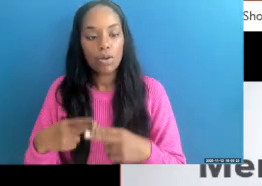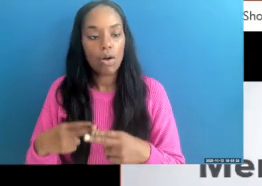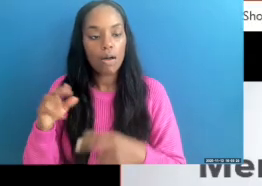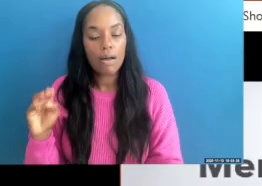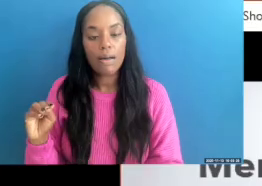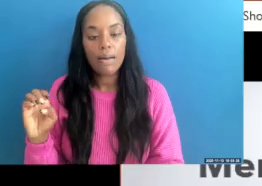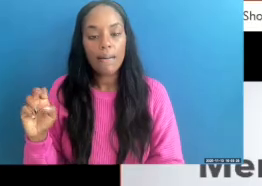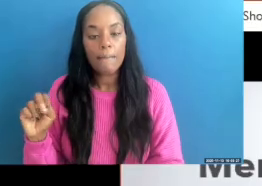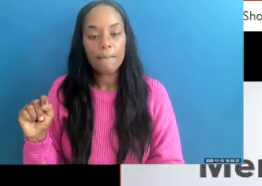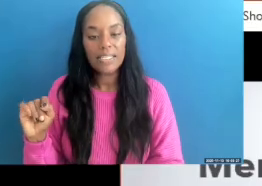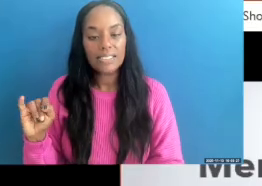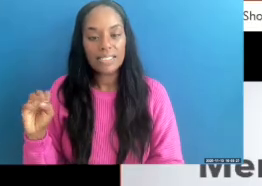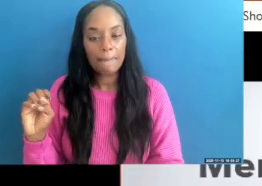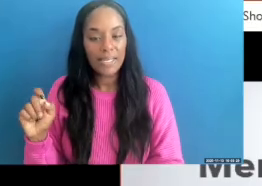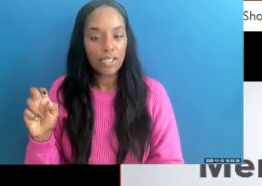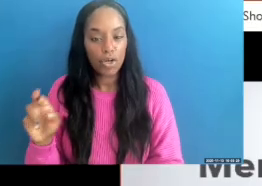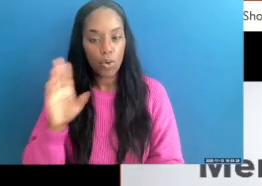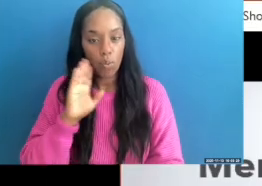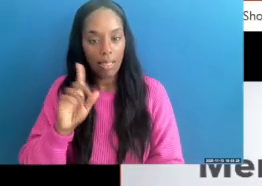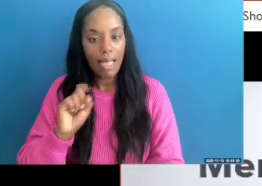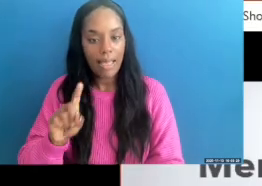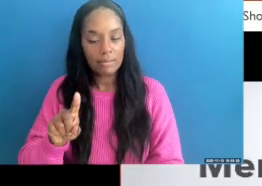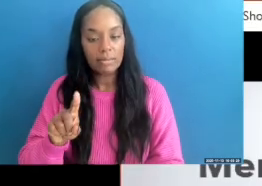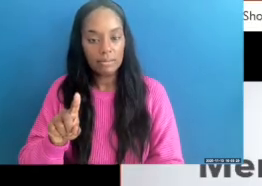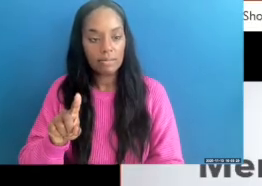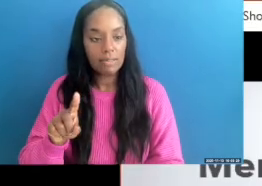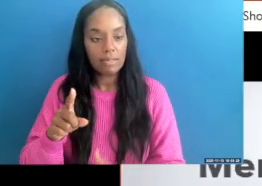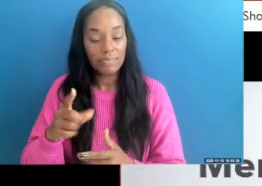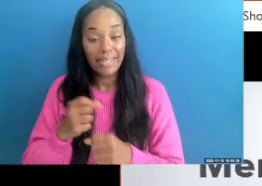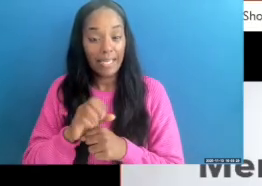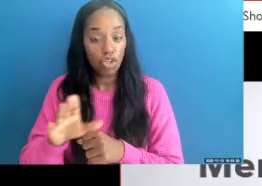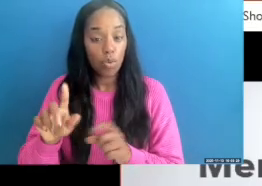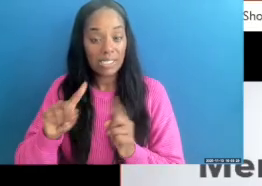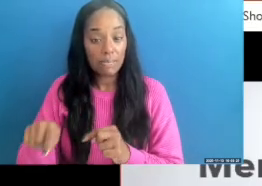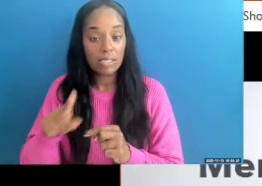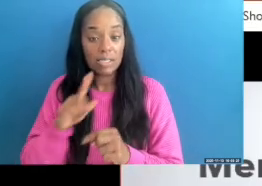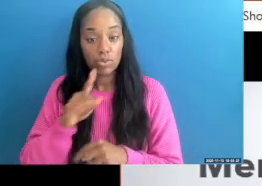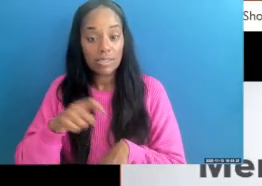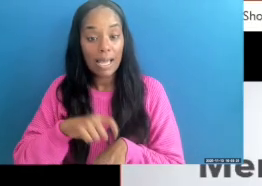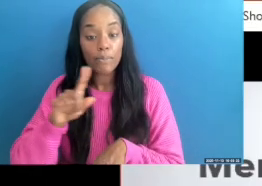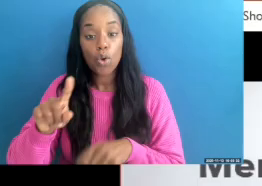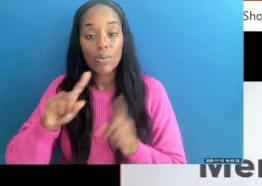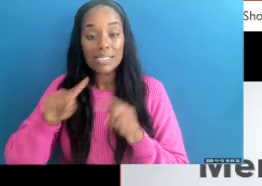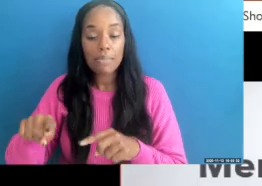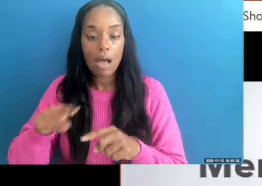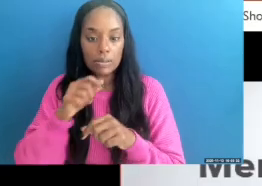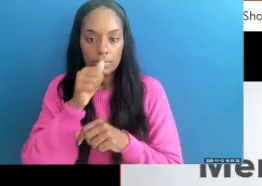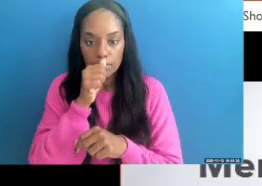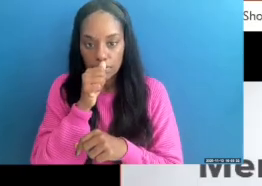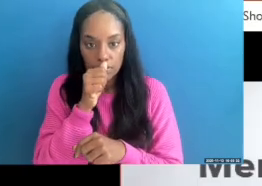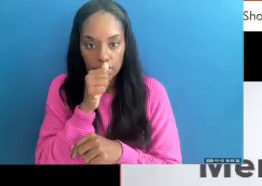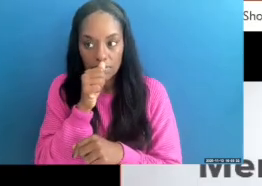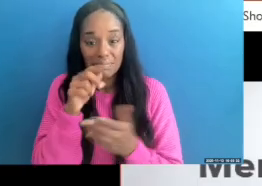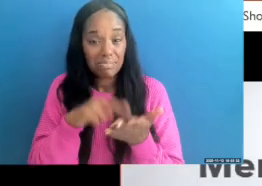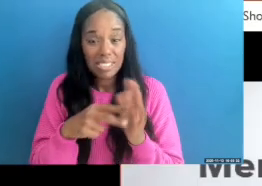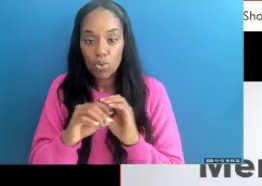ask you some interactive questions and get your responses and thoughts in real time. Your responses will be anonymous, meaning that